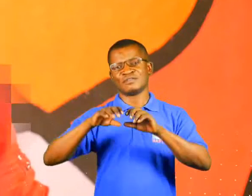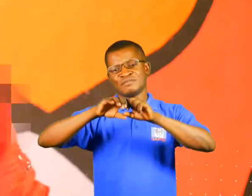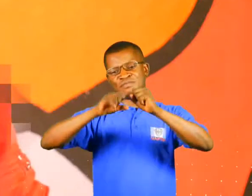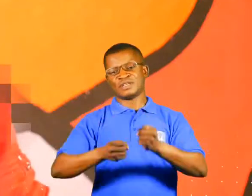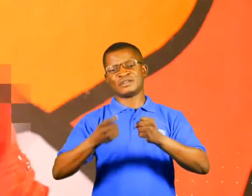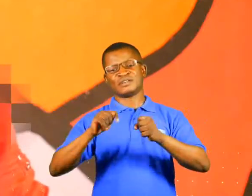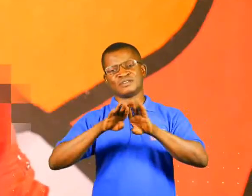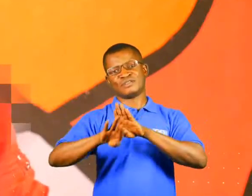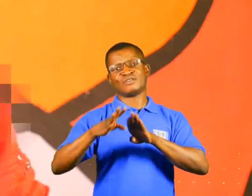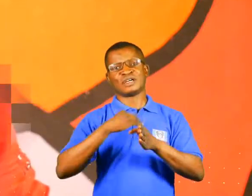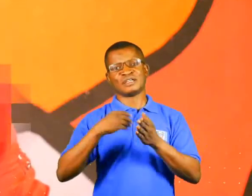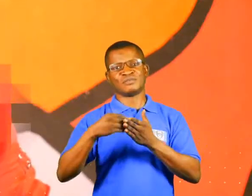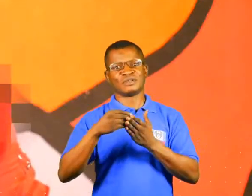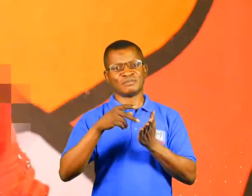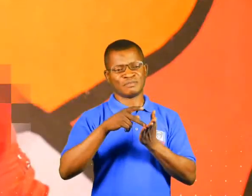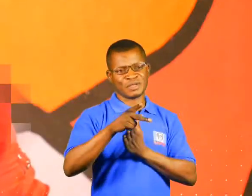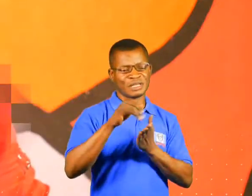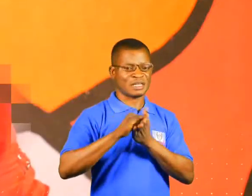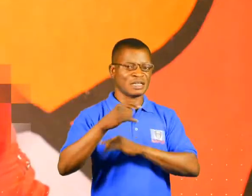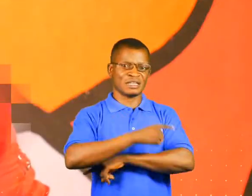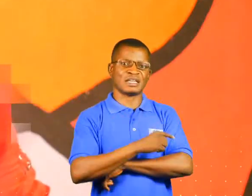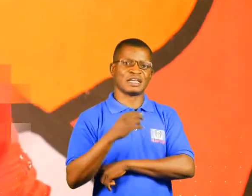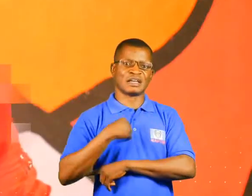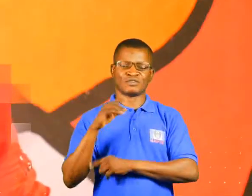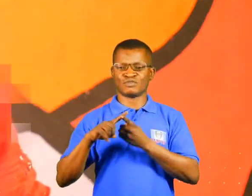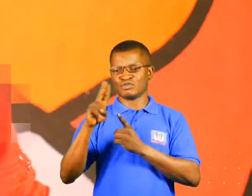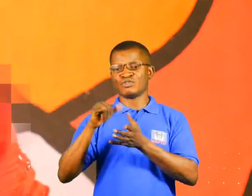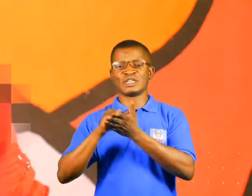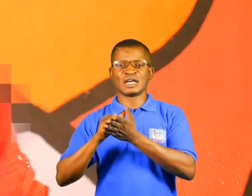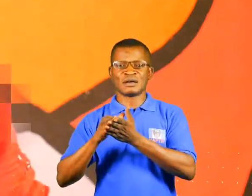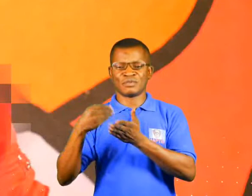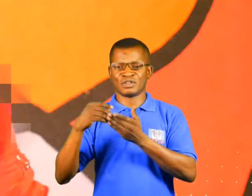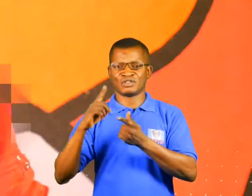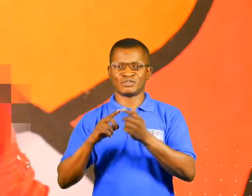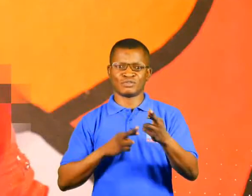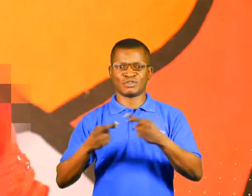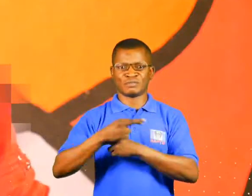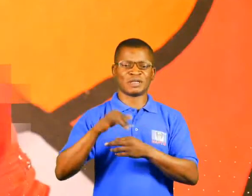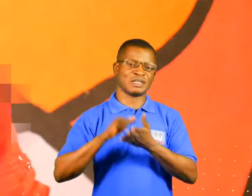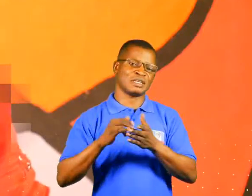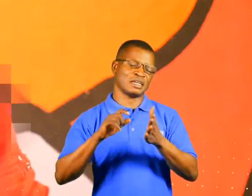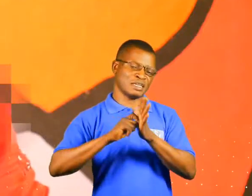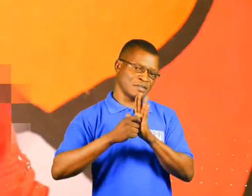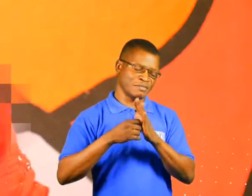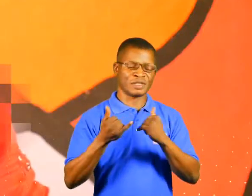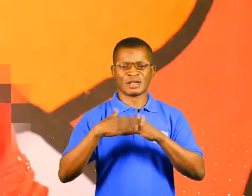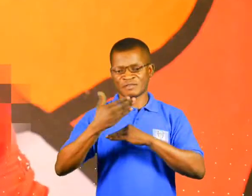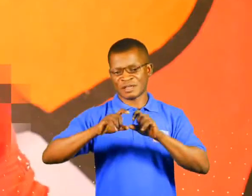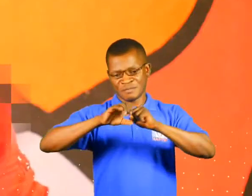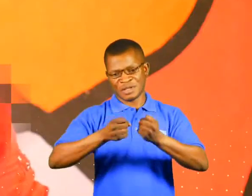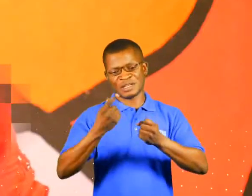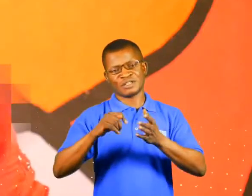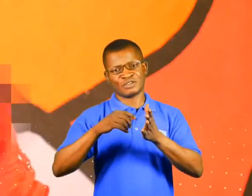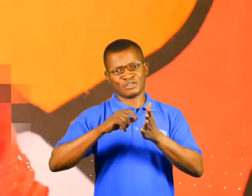to break the door, and the money they paid him, we didn't eat that day. So he had to use the money and replace the key. So after he